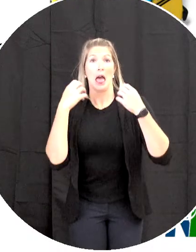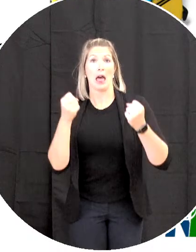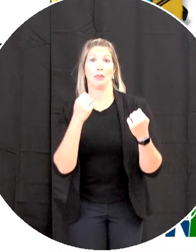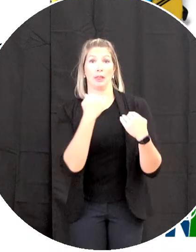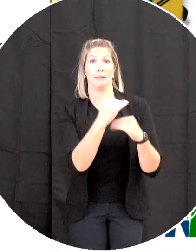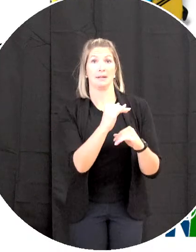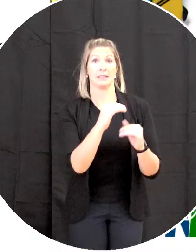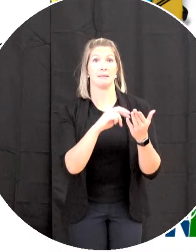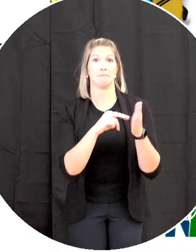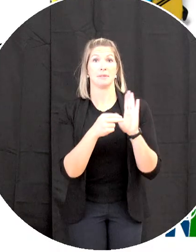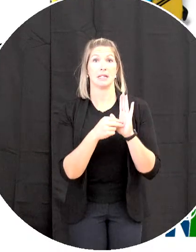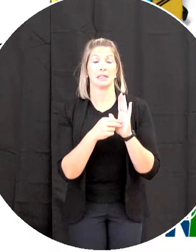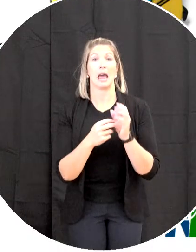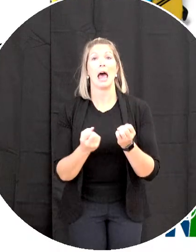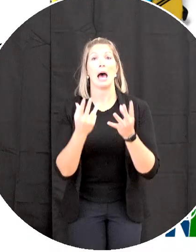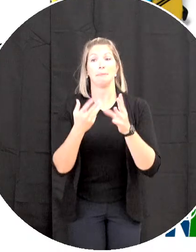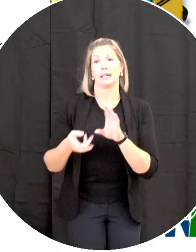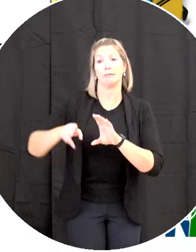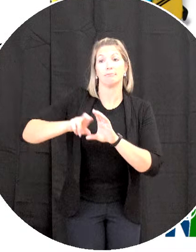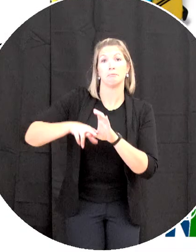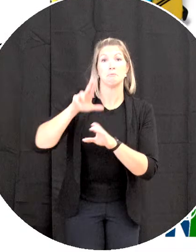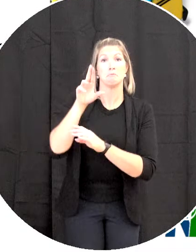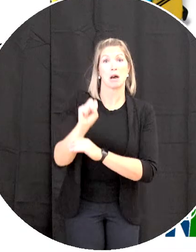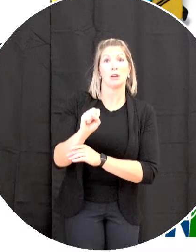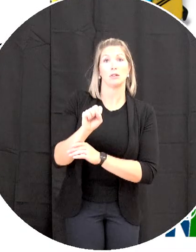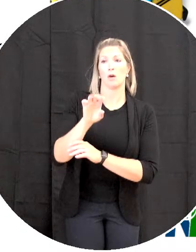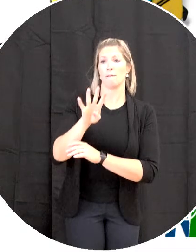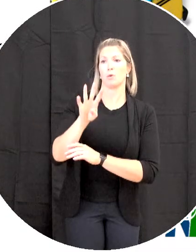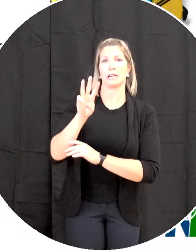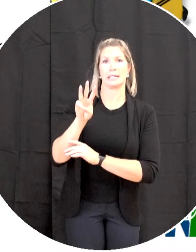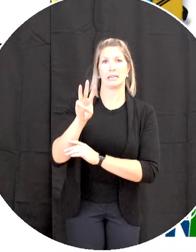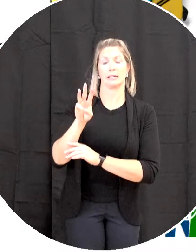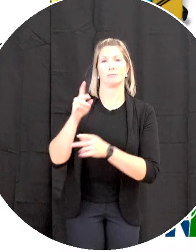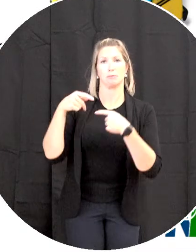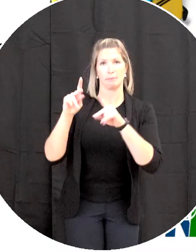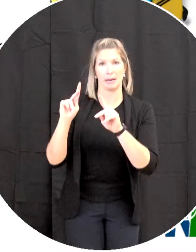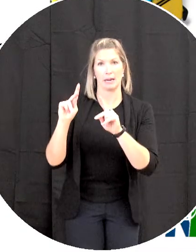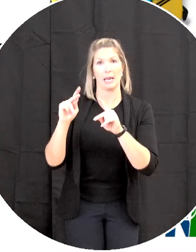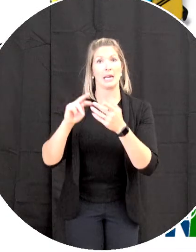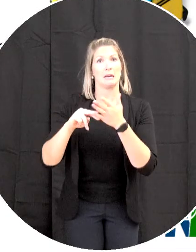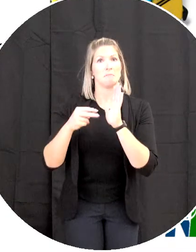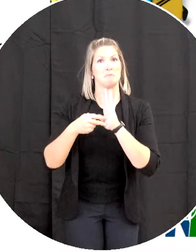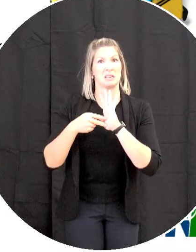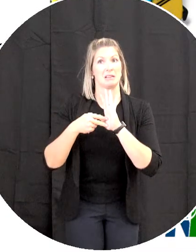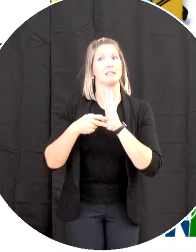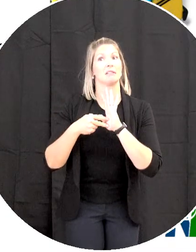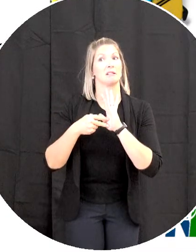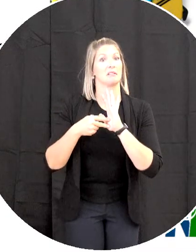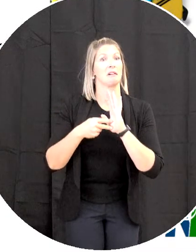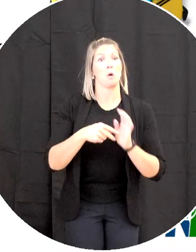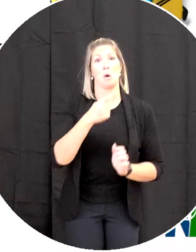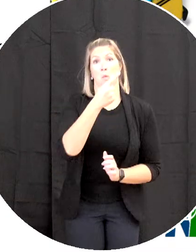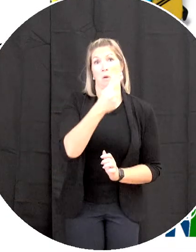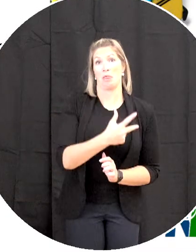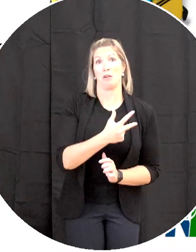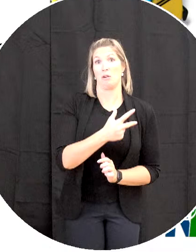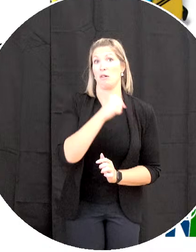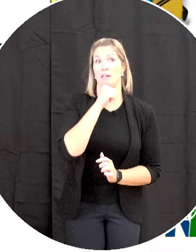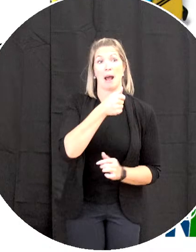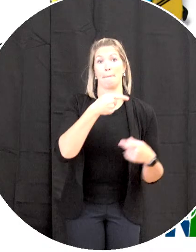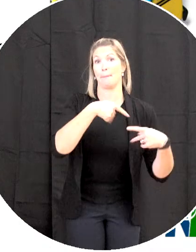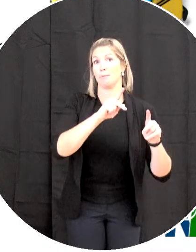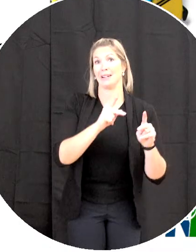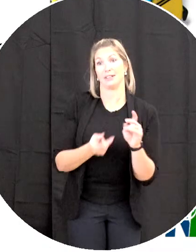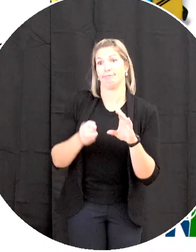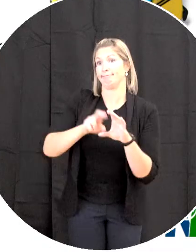capacity to 46 students, essentially cutting our capacity significantly by over a third. So we